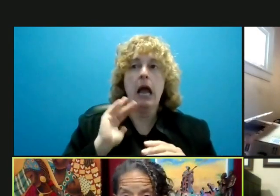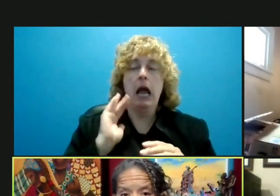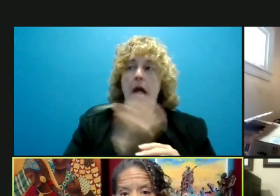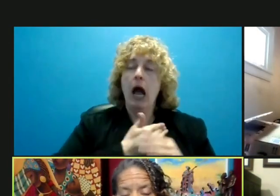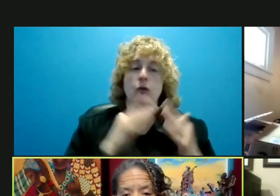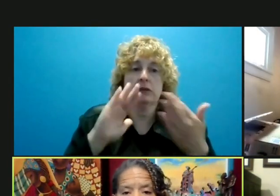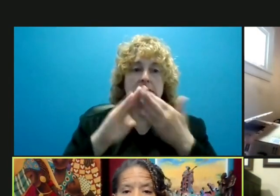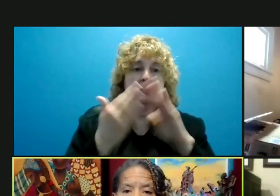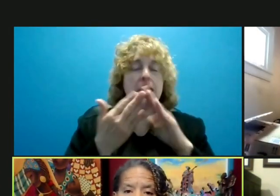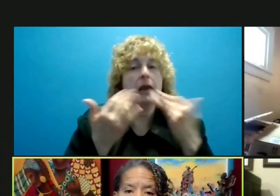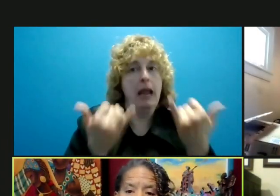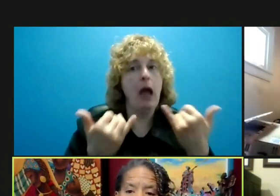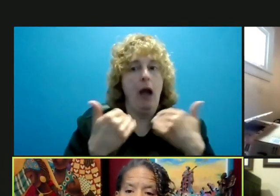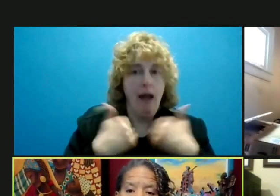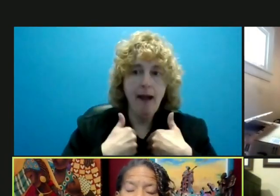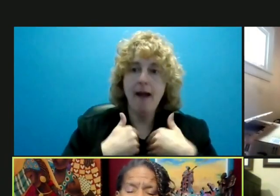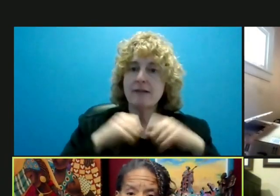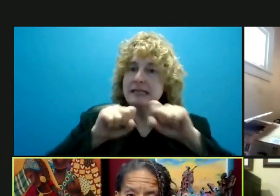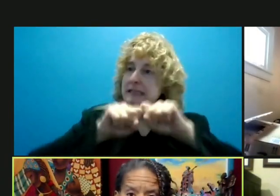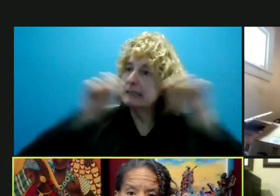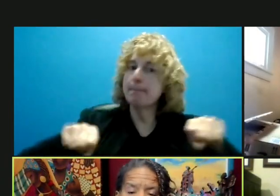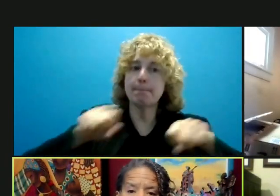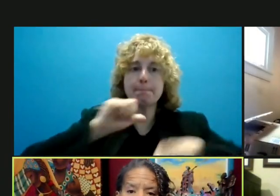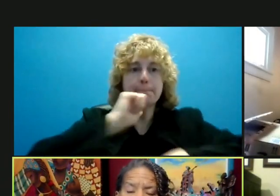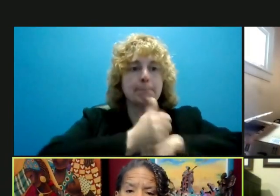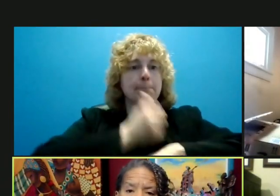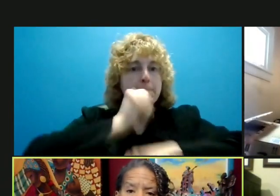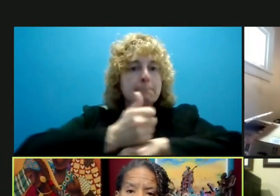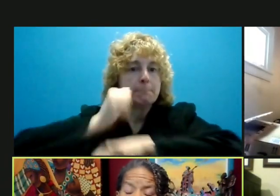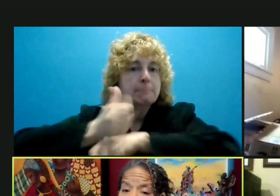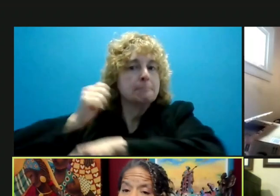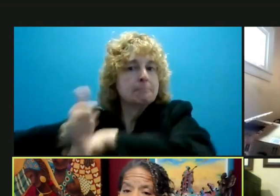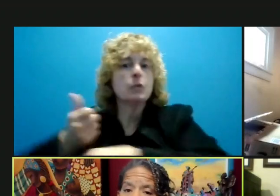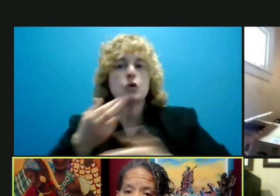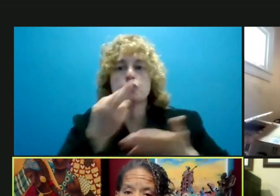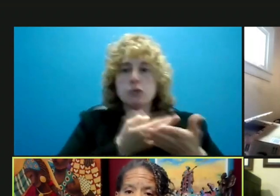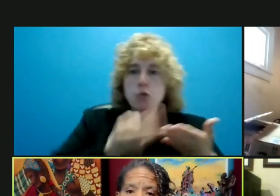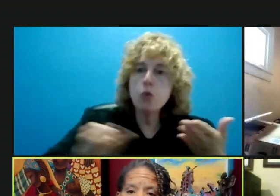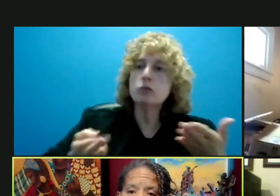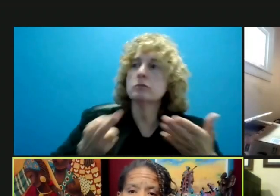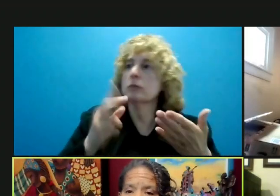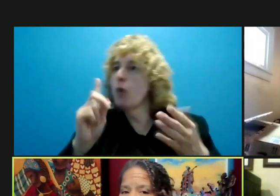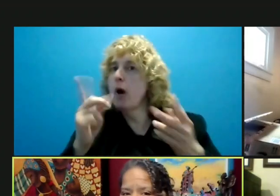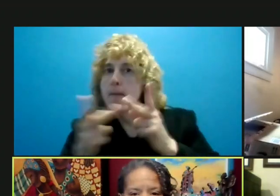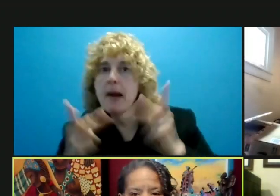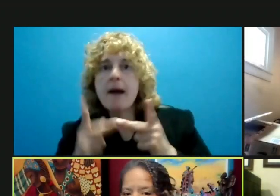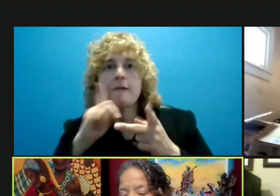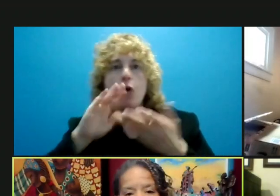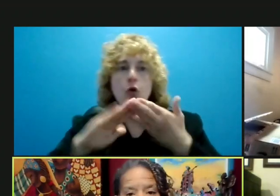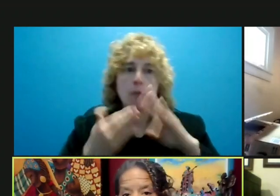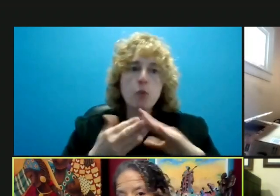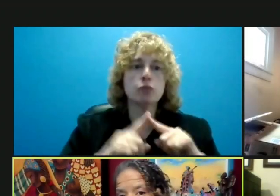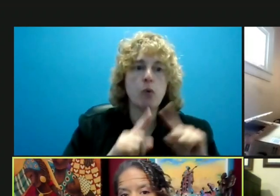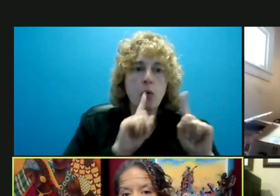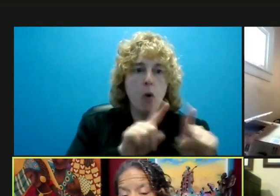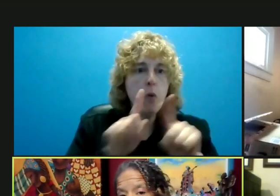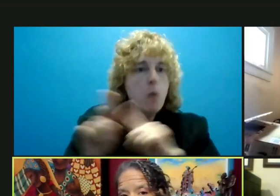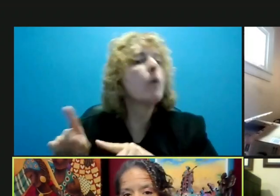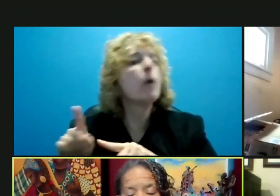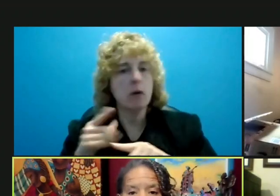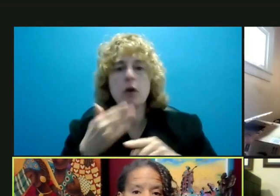infrastructure of resources and places for our community to go. And we see that between the city,